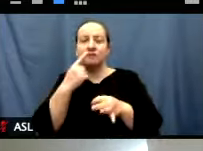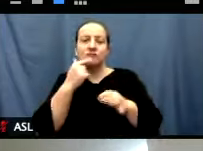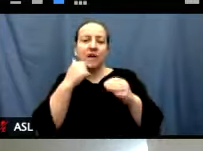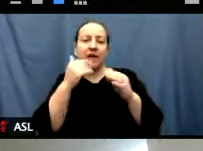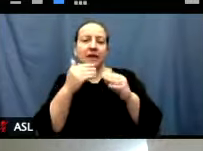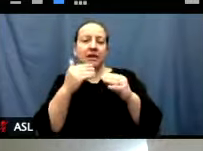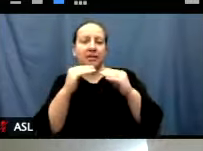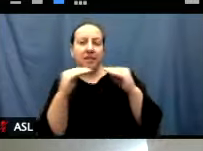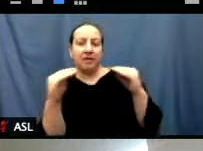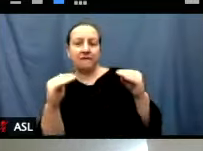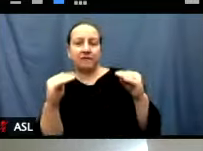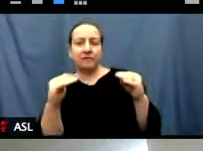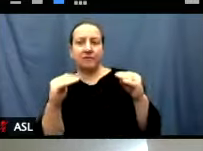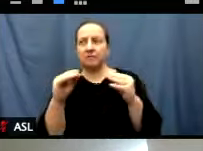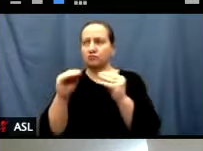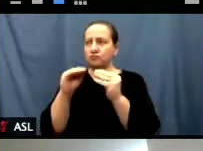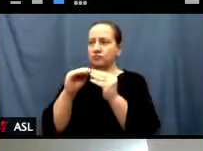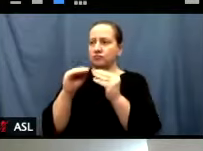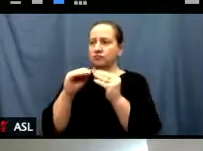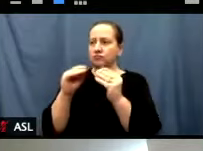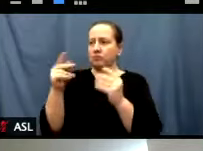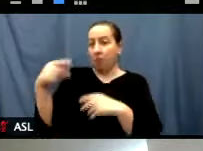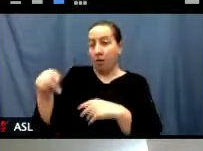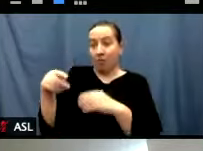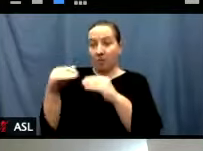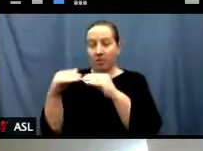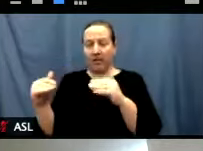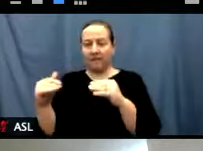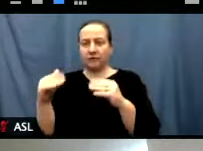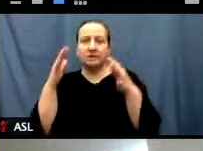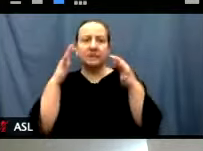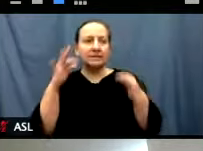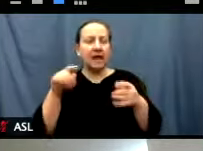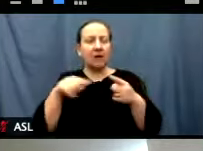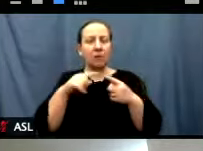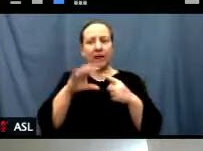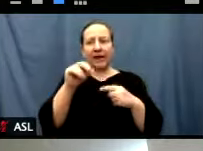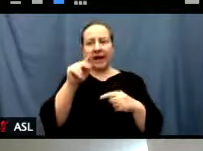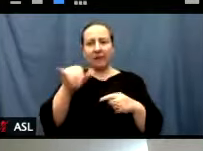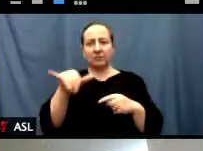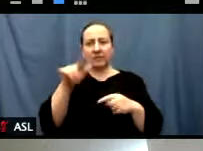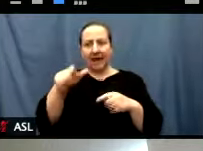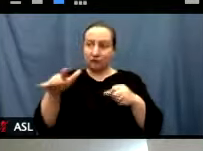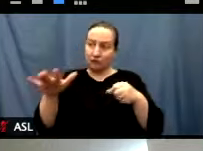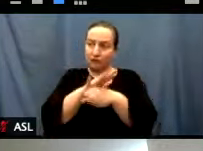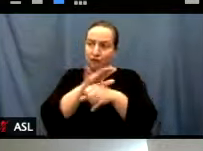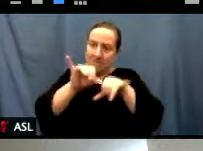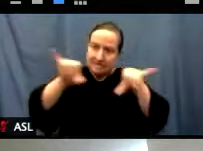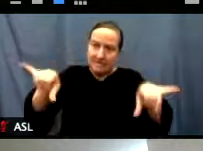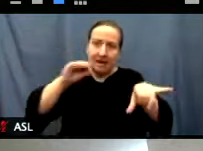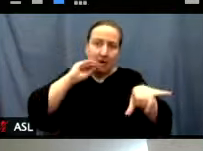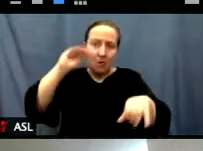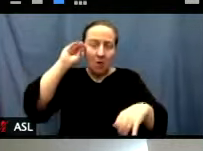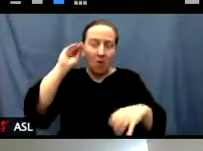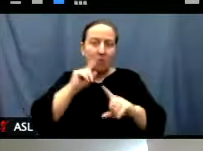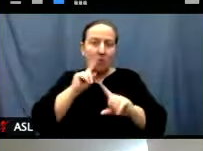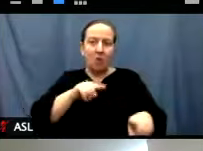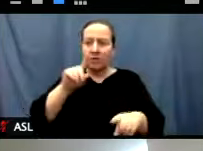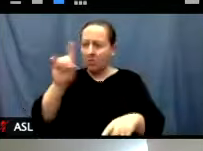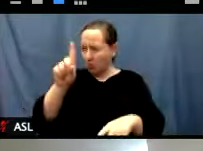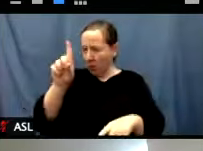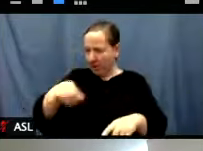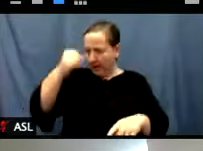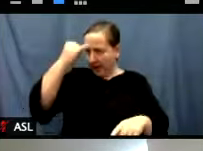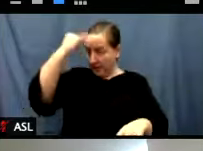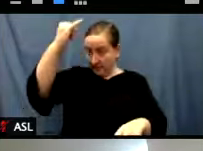bar for when counties would be moved into a full stay-at-home order. I'm wondering, where did that idea come from? Is that an idea